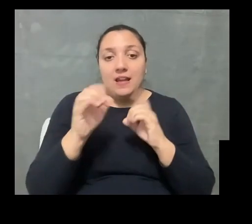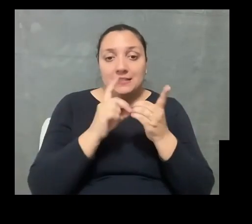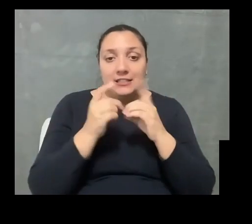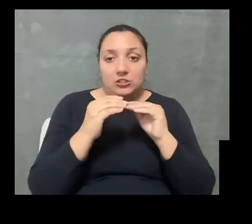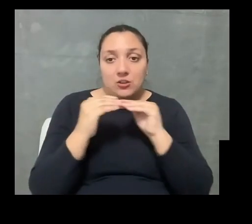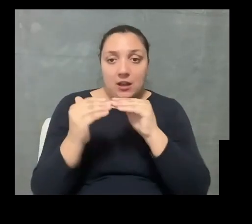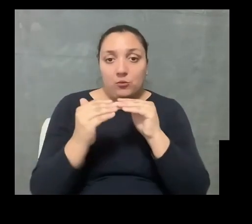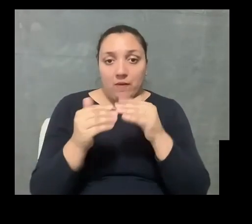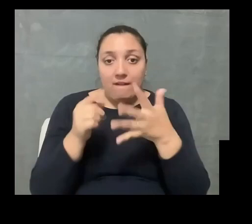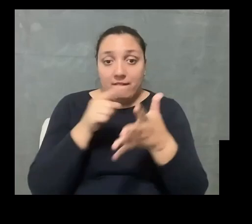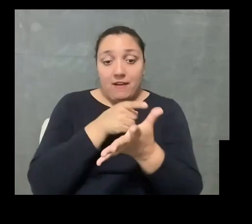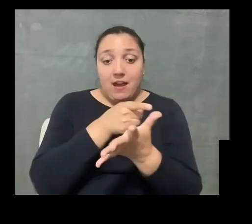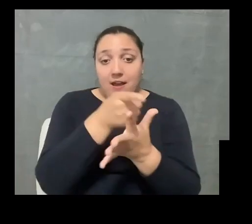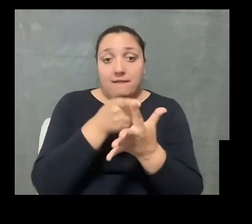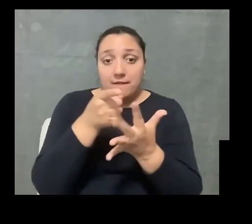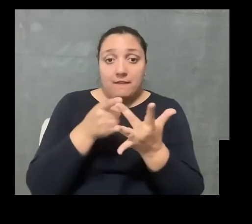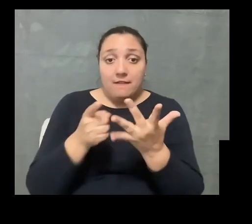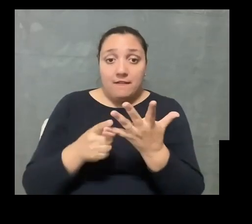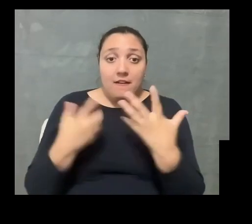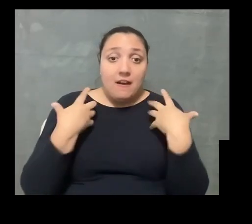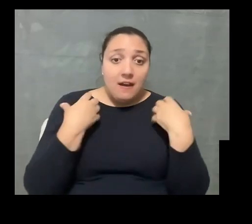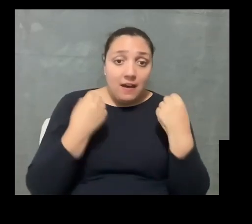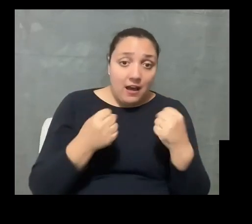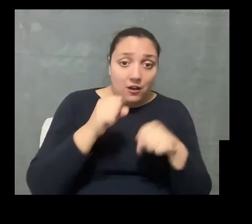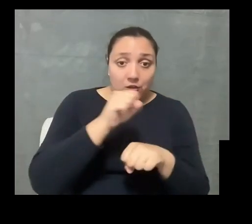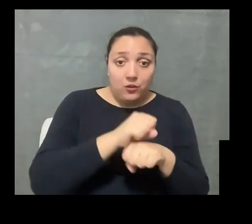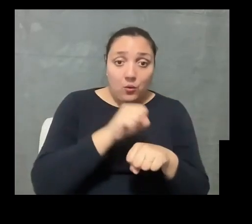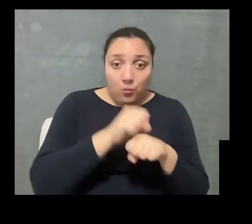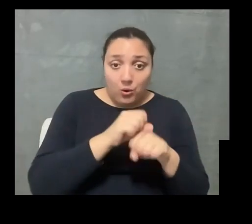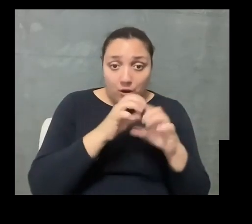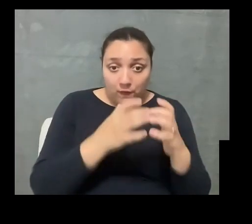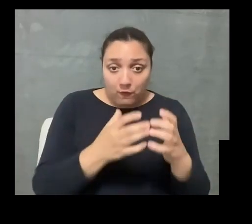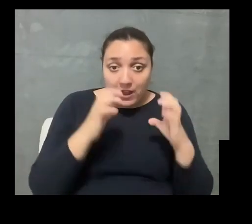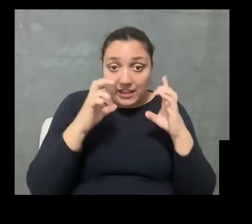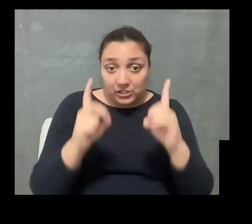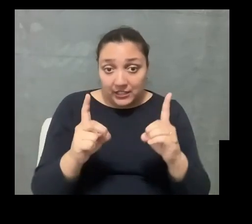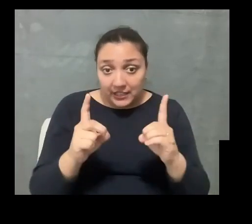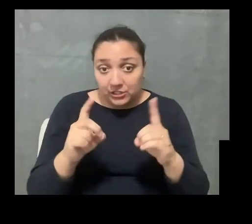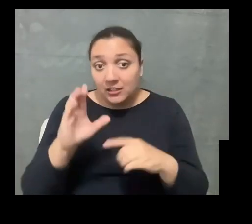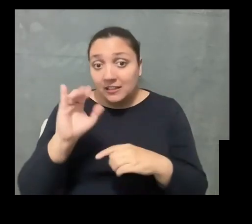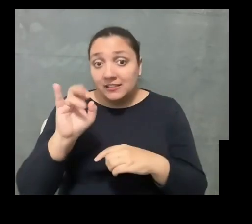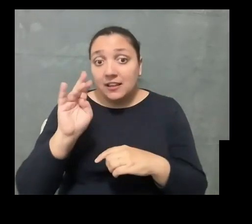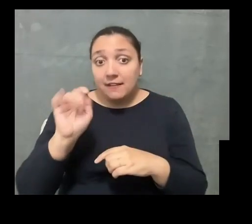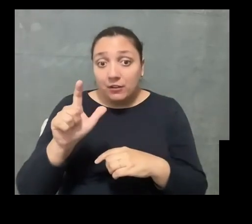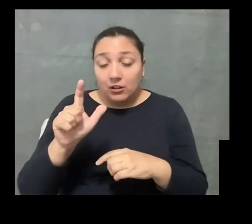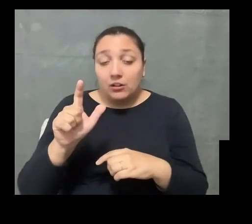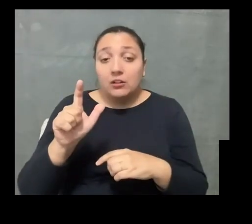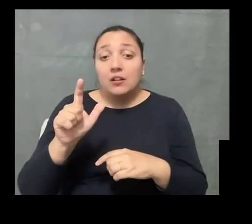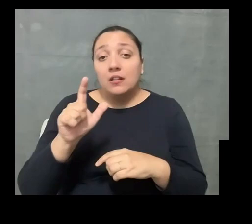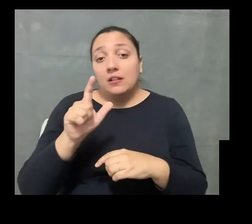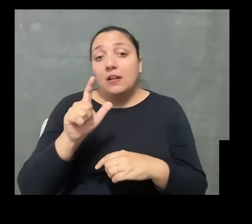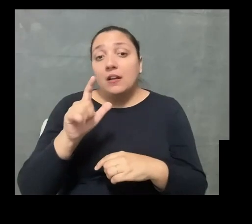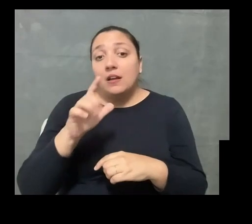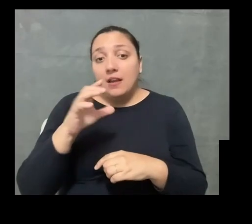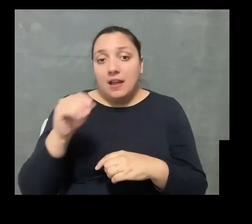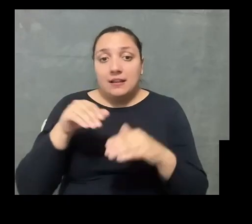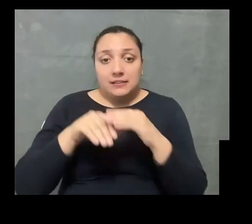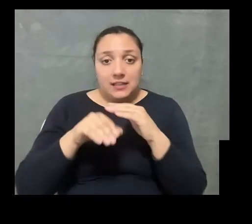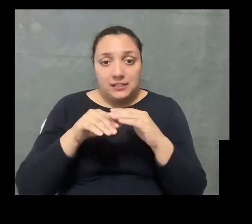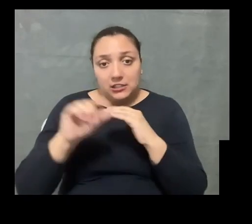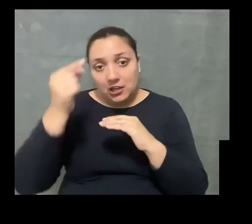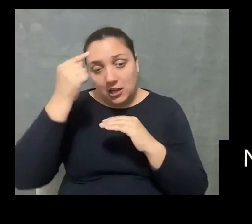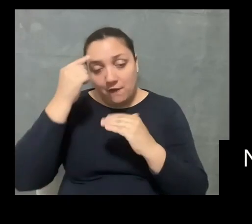areas, including health, workforce development, education, civic and social engagement, and the accessibility of government